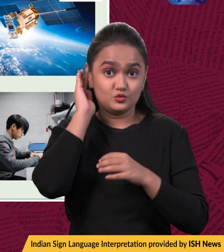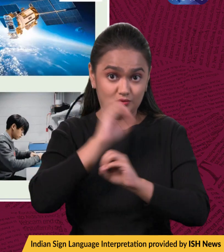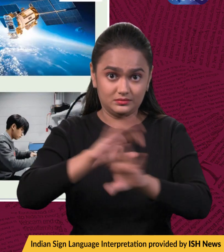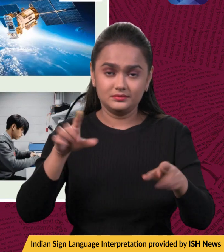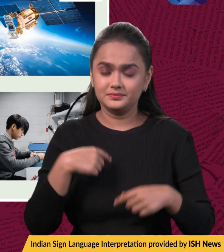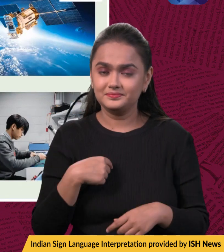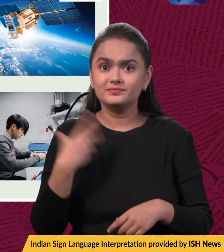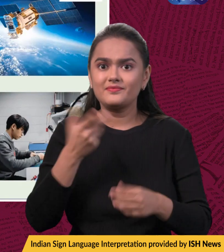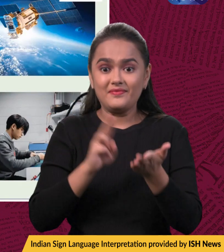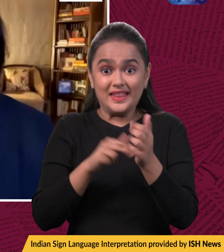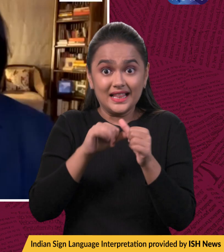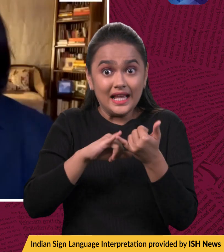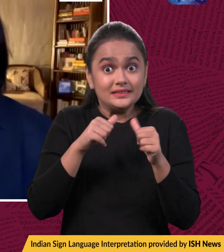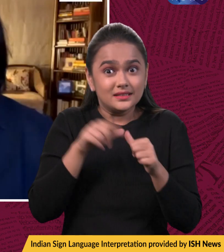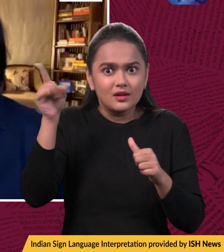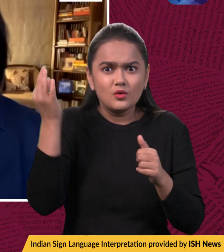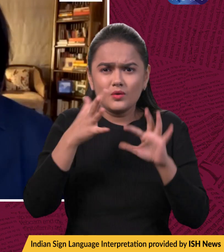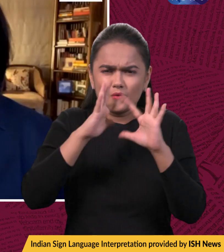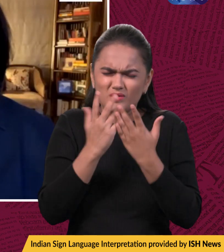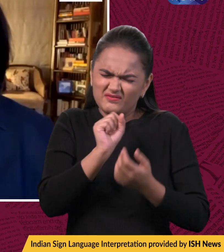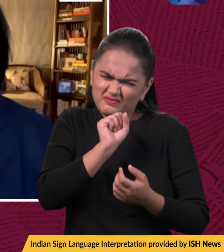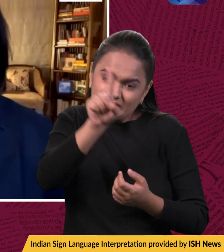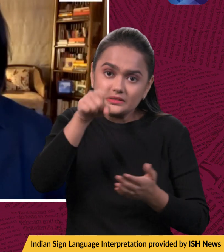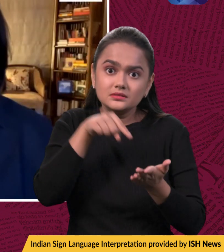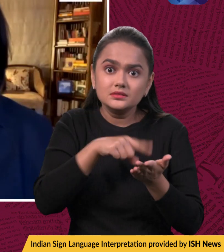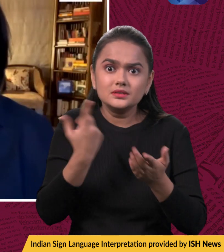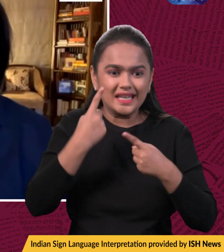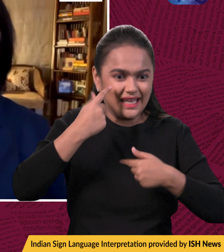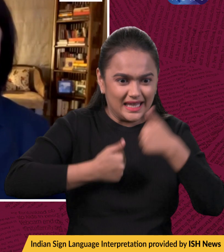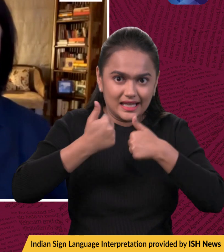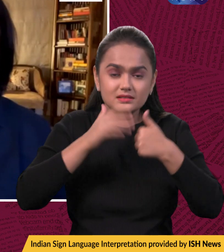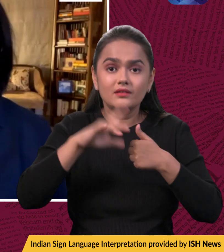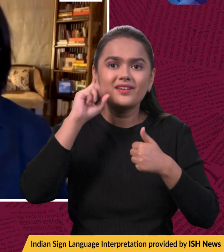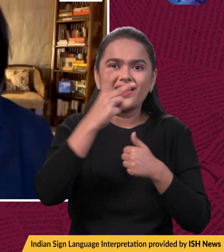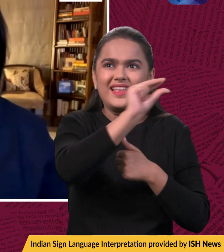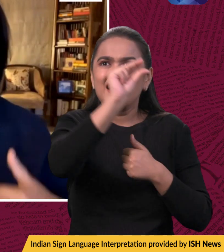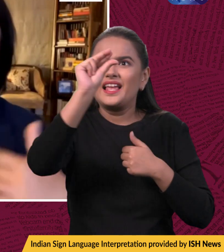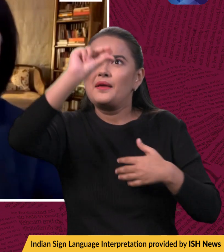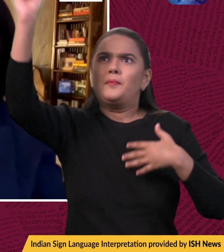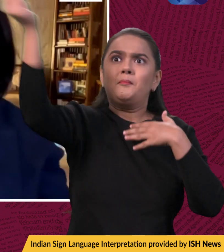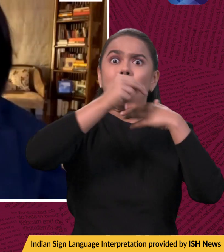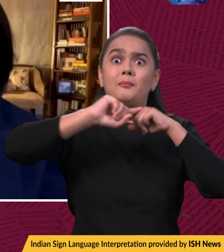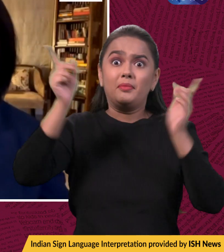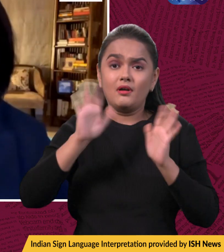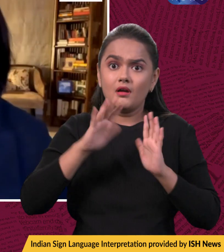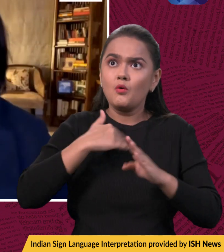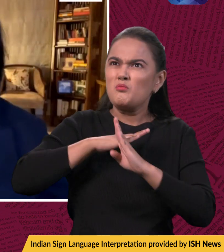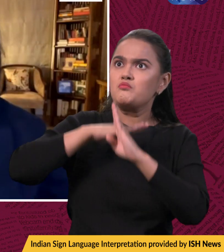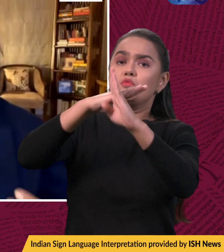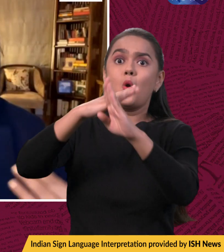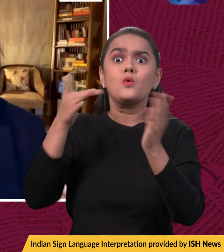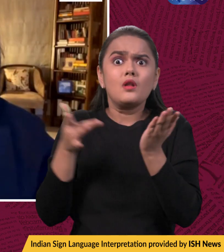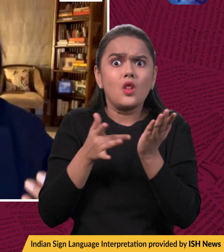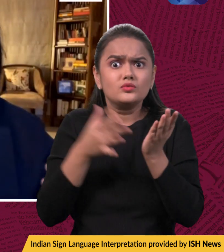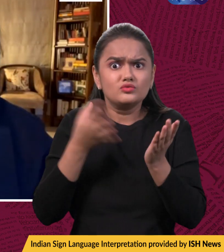now. NASA has launched the world's first mission to test asteroid deflection technology